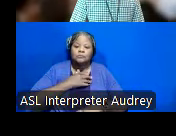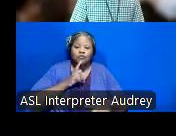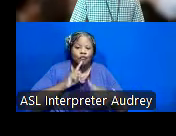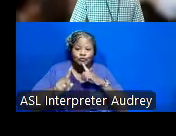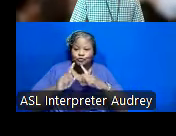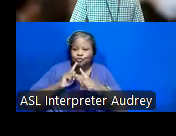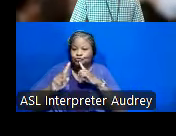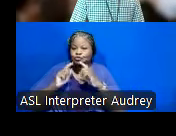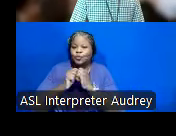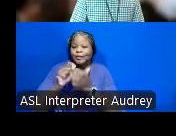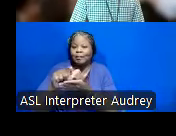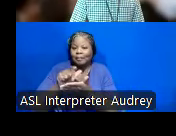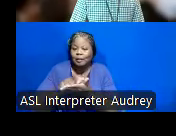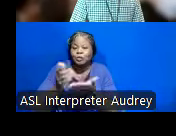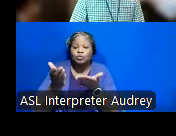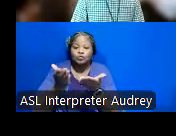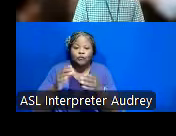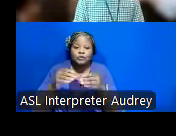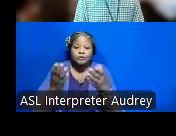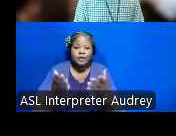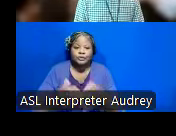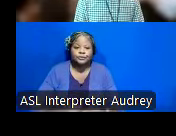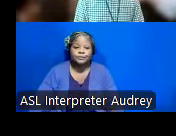conversations with legal service providers.